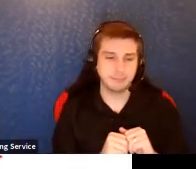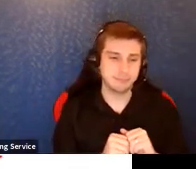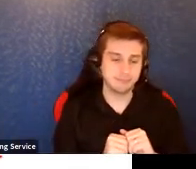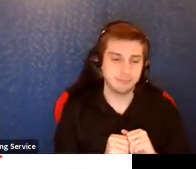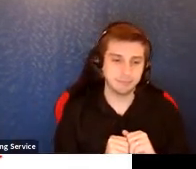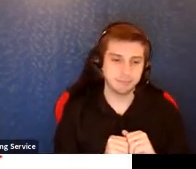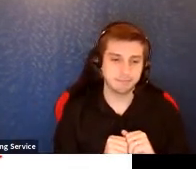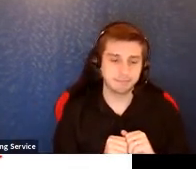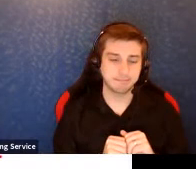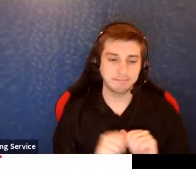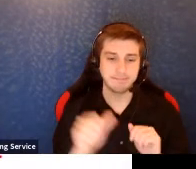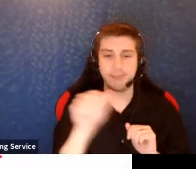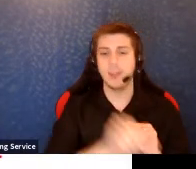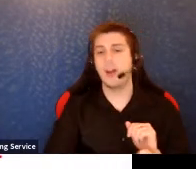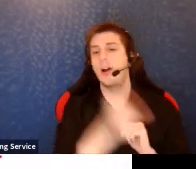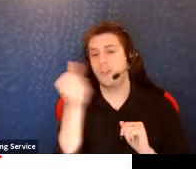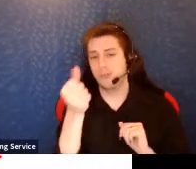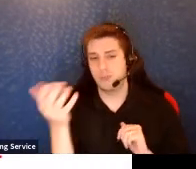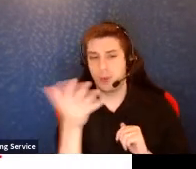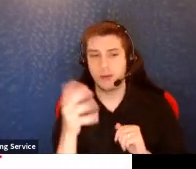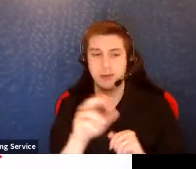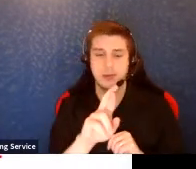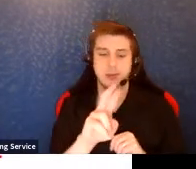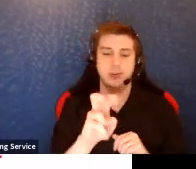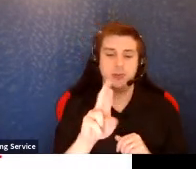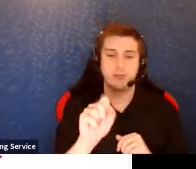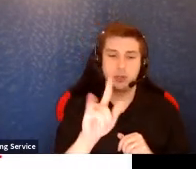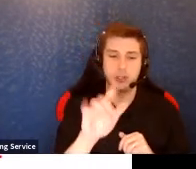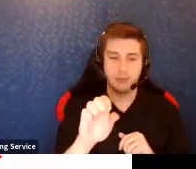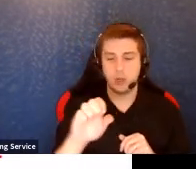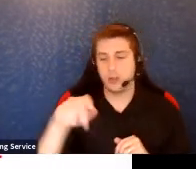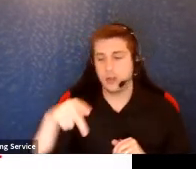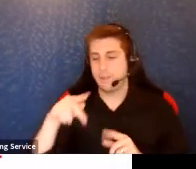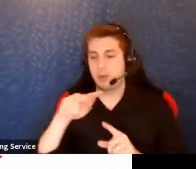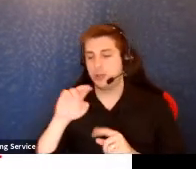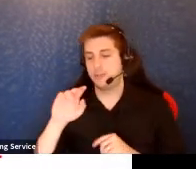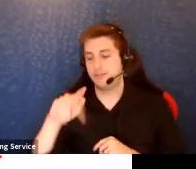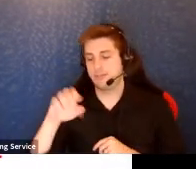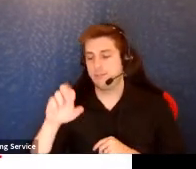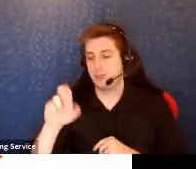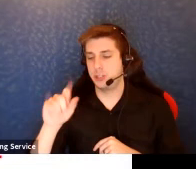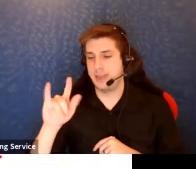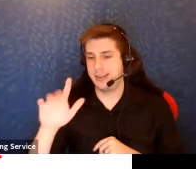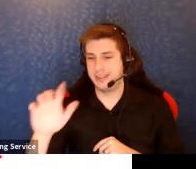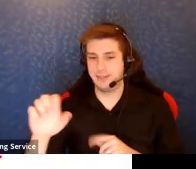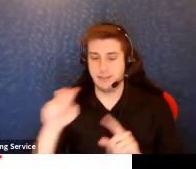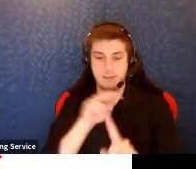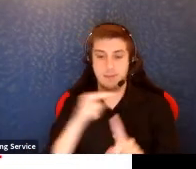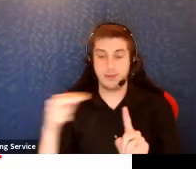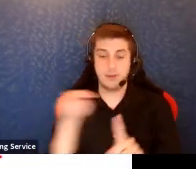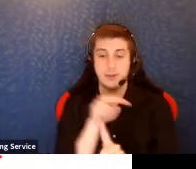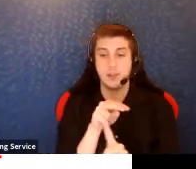Another illusion to deal with: reversible perspective illusion. Incorrectly perceiving something as going away